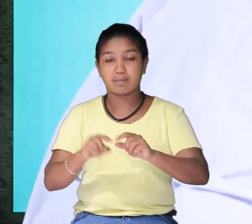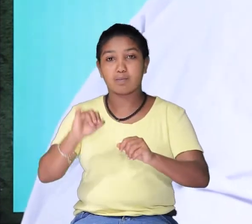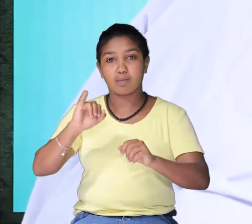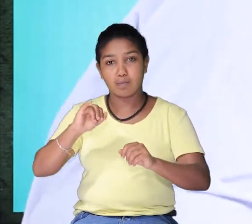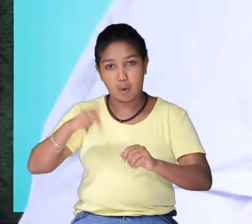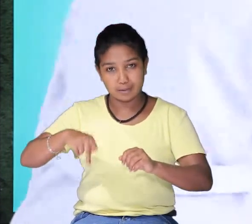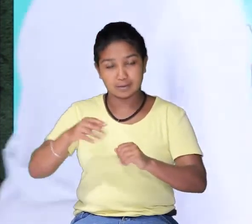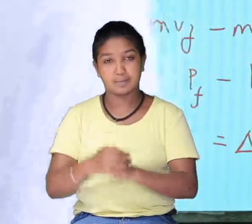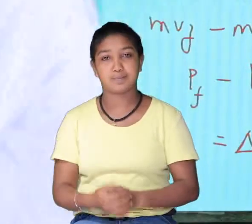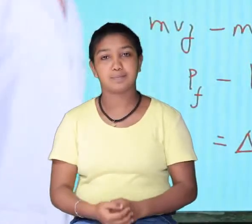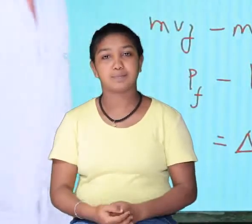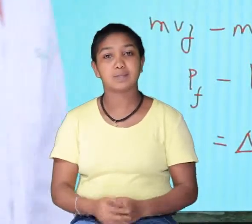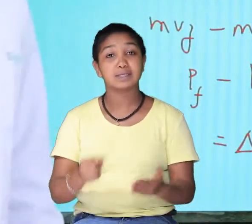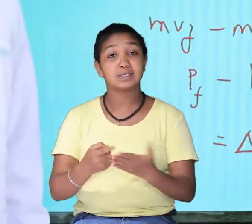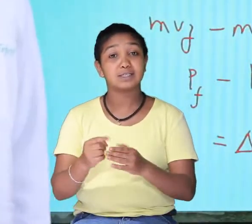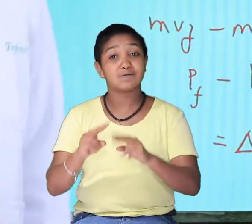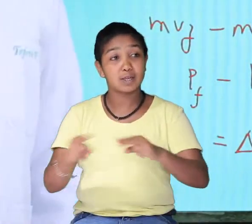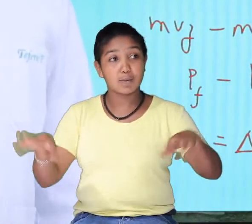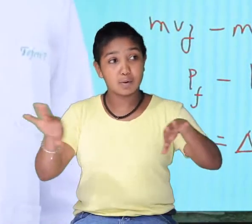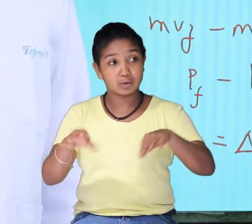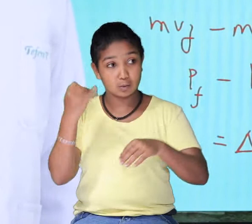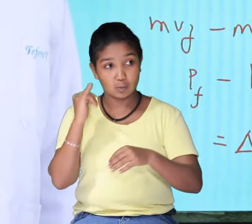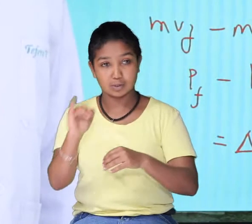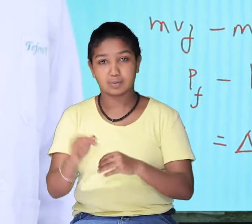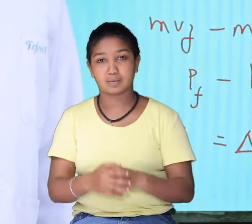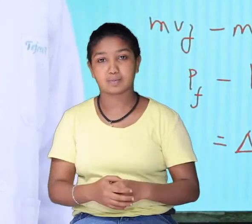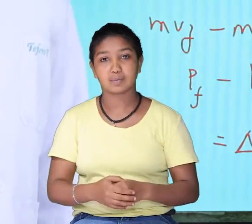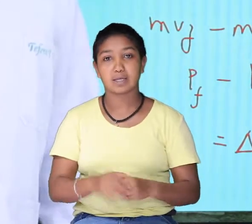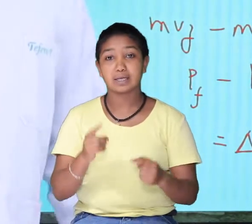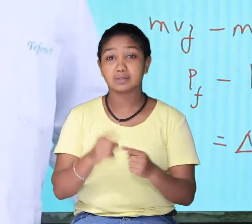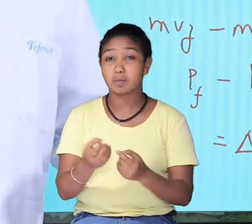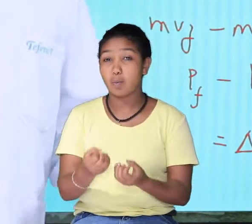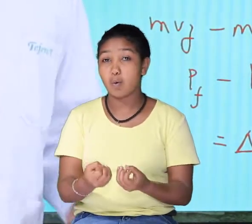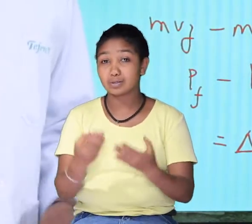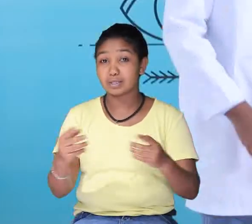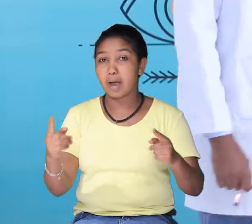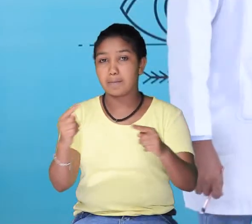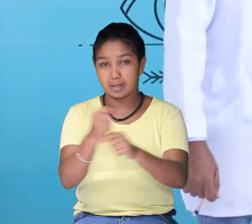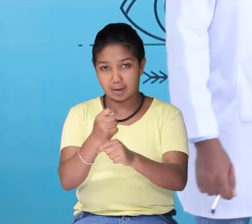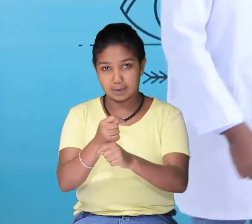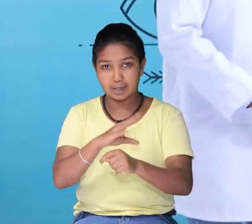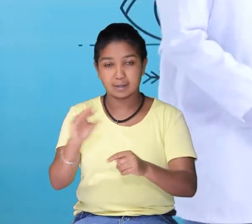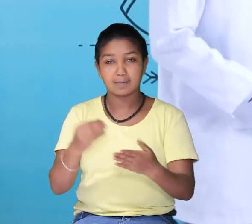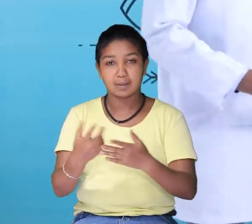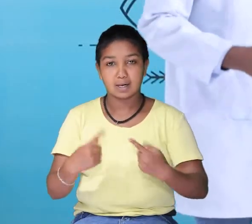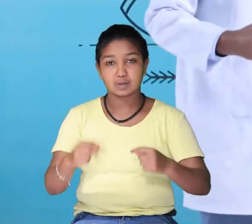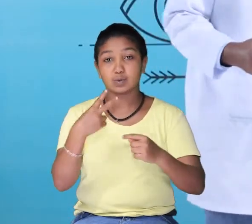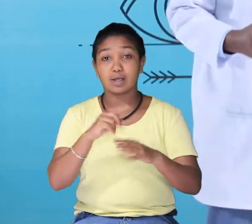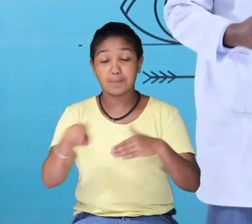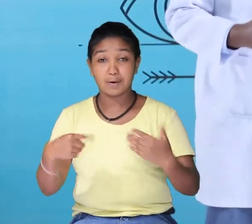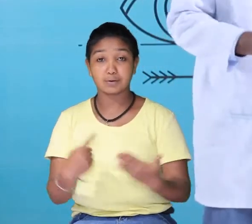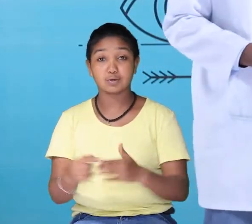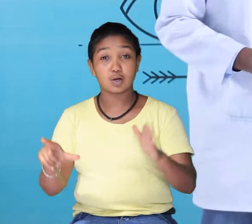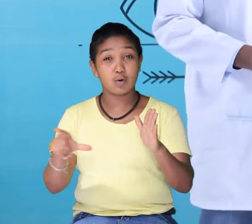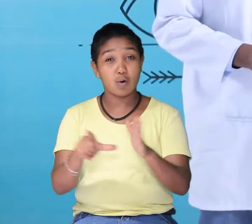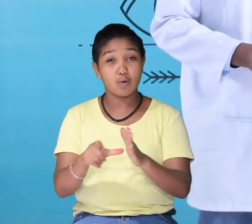momentum. This is a very important concept. Actually, it's most applicable. And let's try to see about the